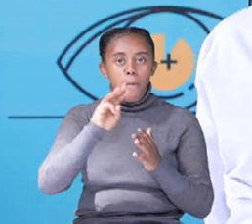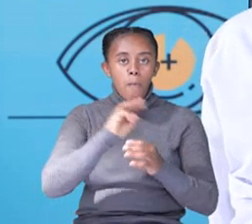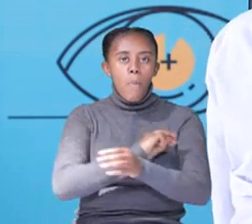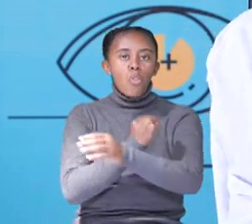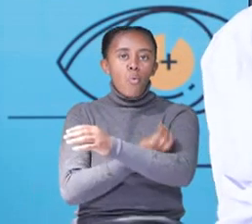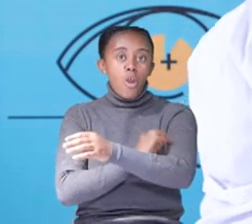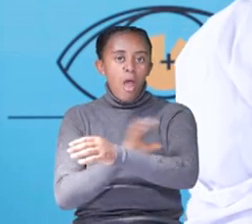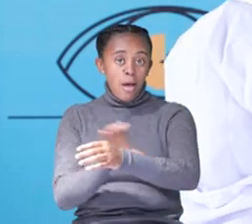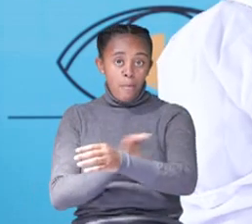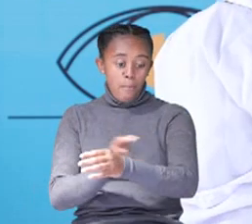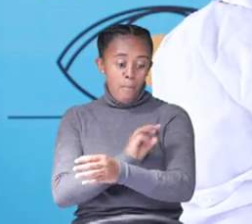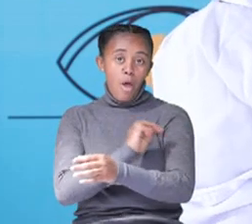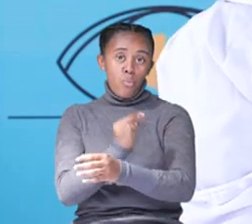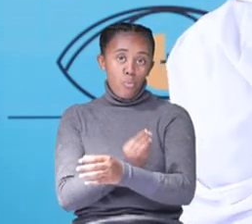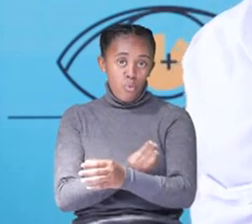And